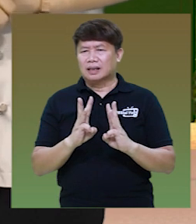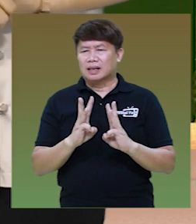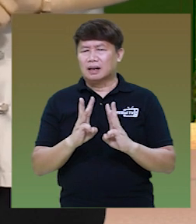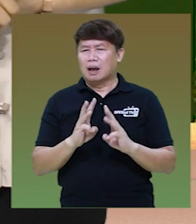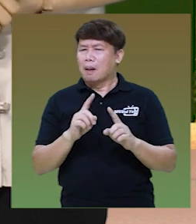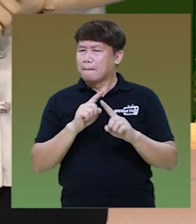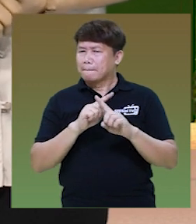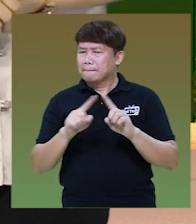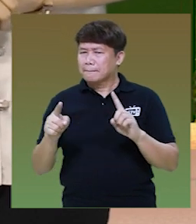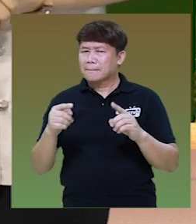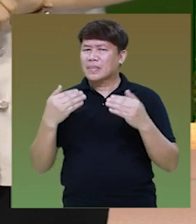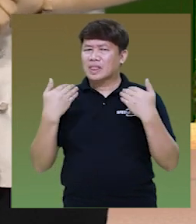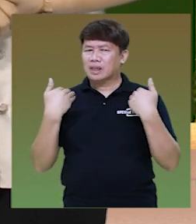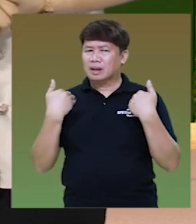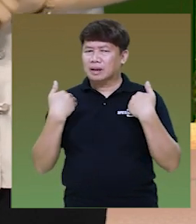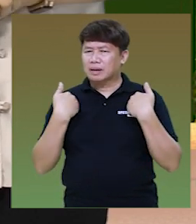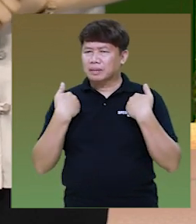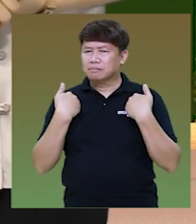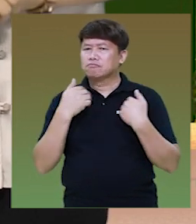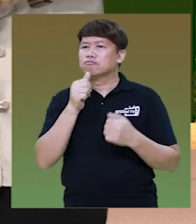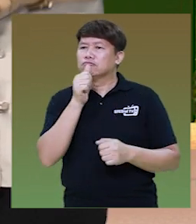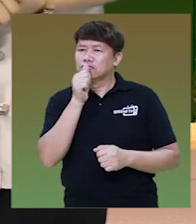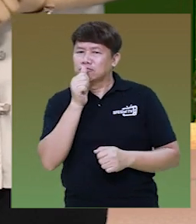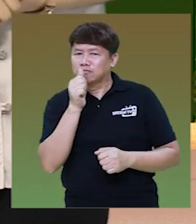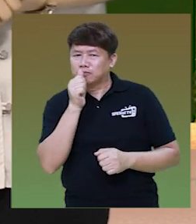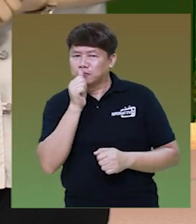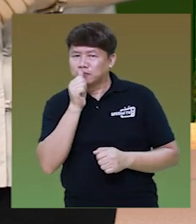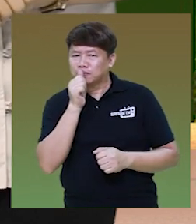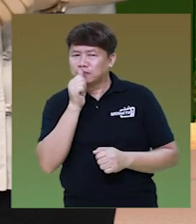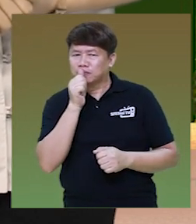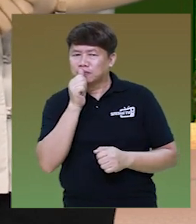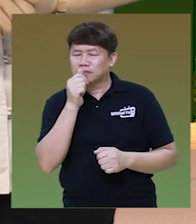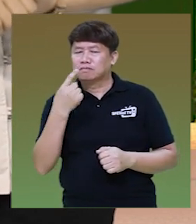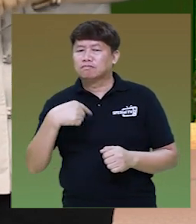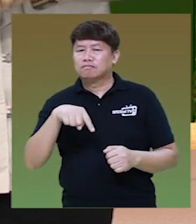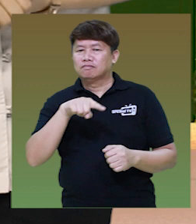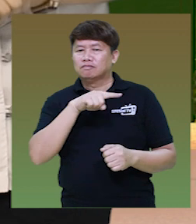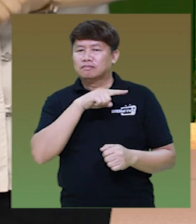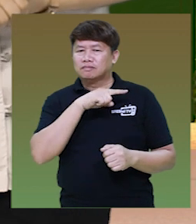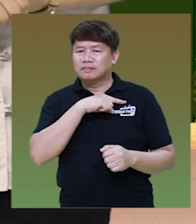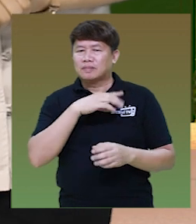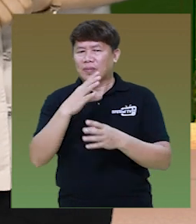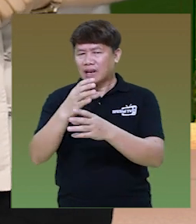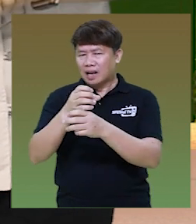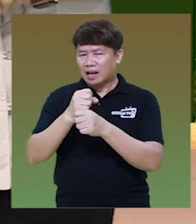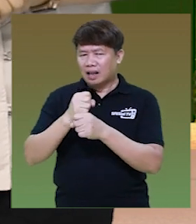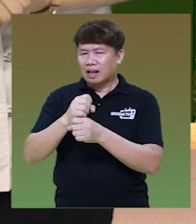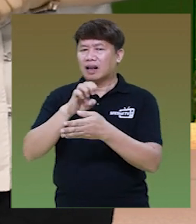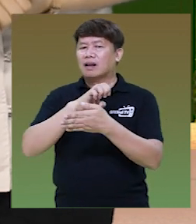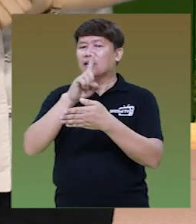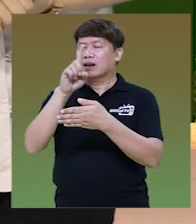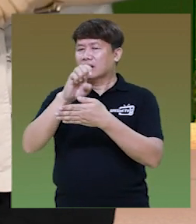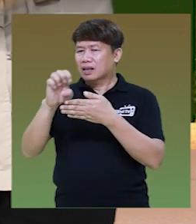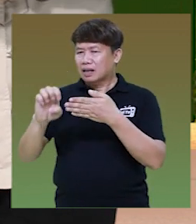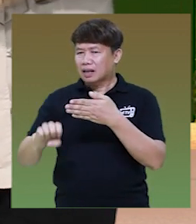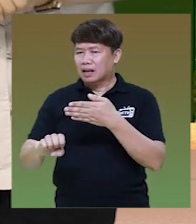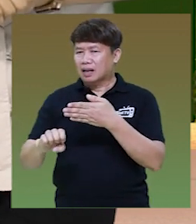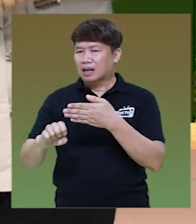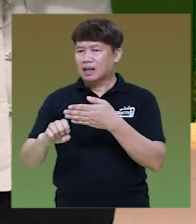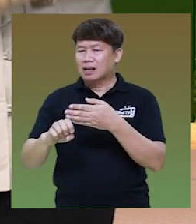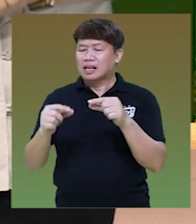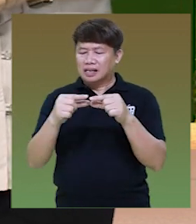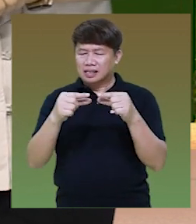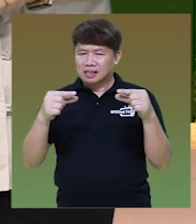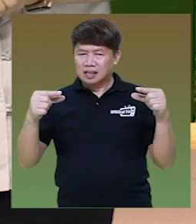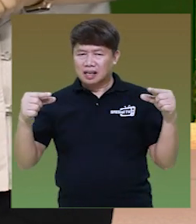they said, "but you have to keep still. We will each take hold of one end of a